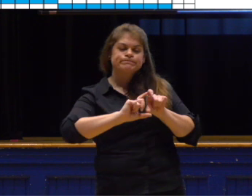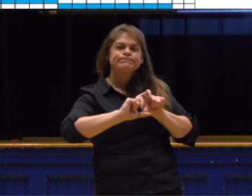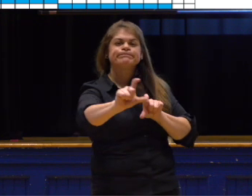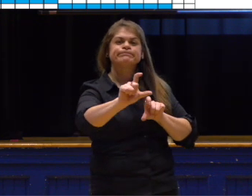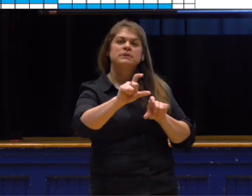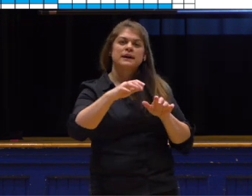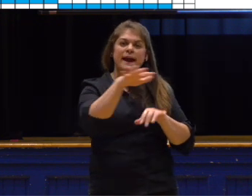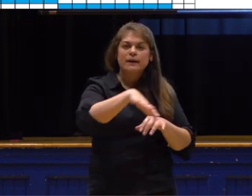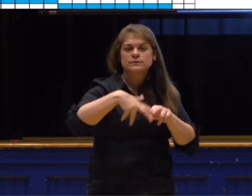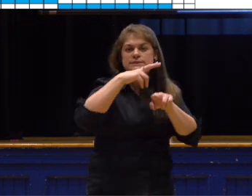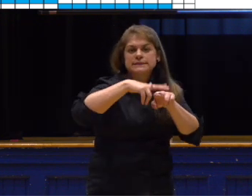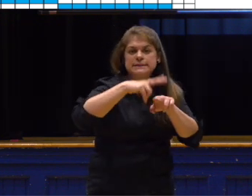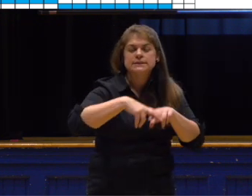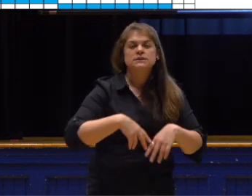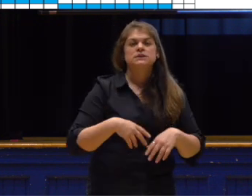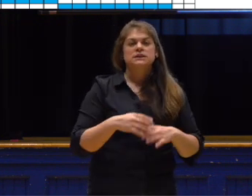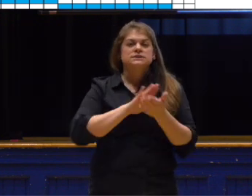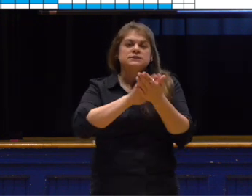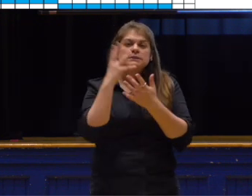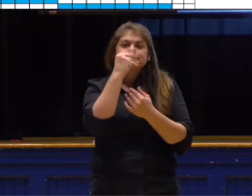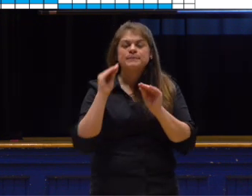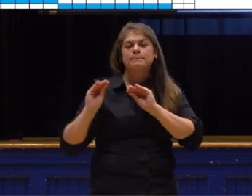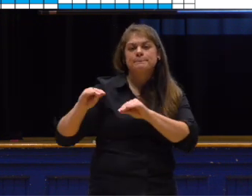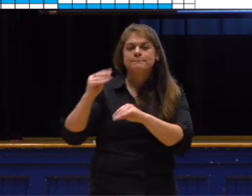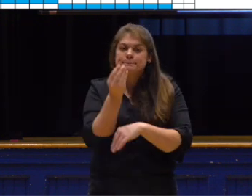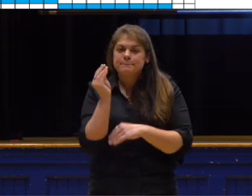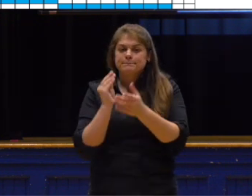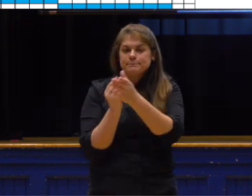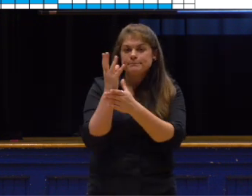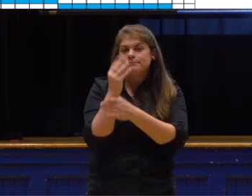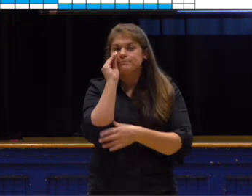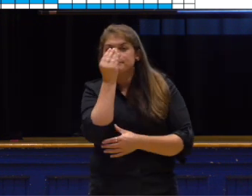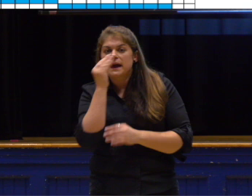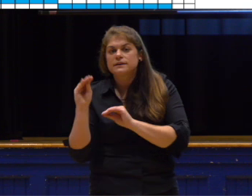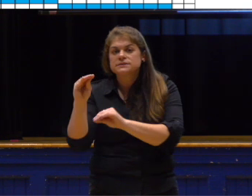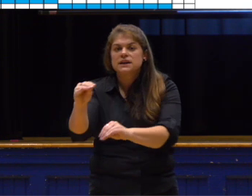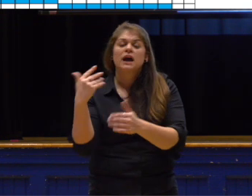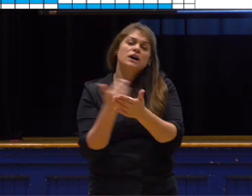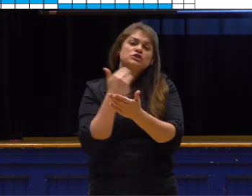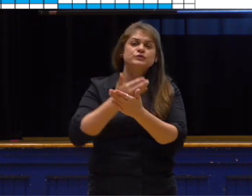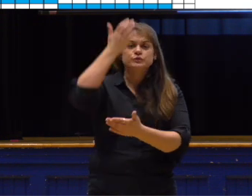seating, planters, catenary lighting, benches, and new trash receptacles.